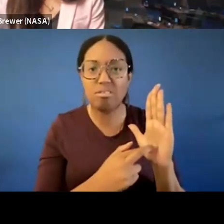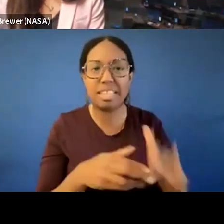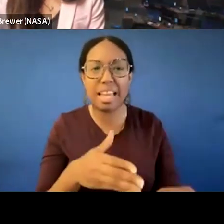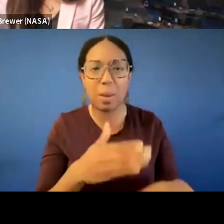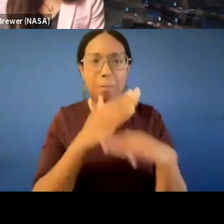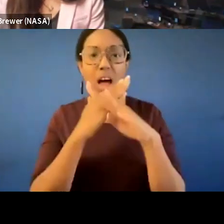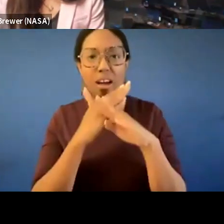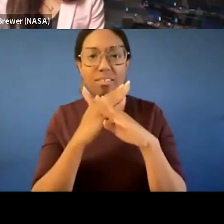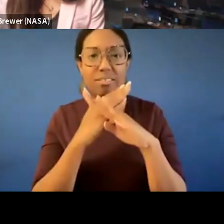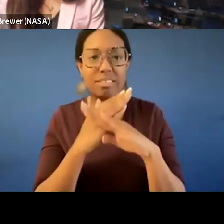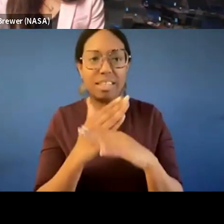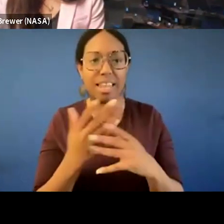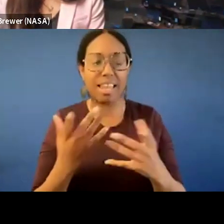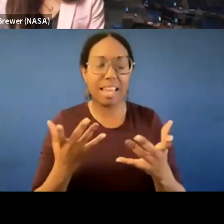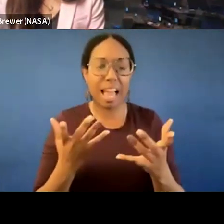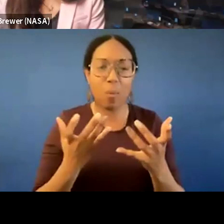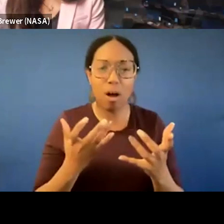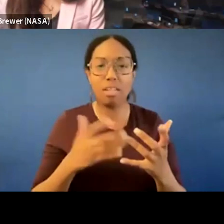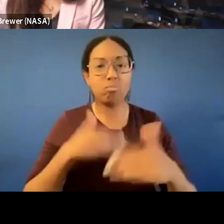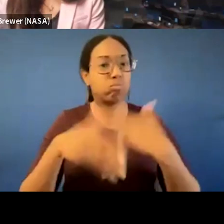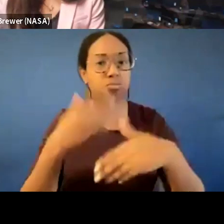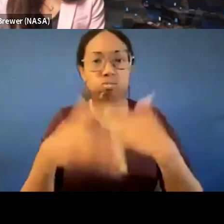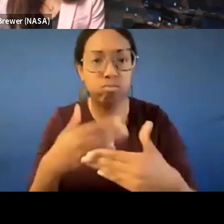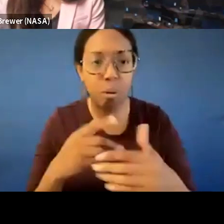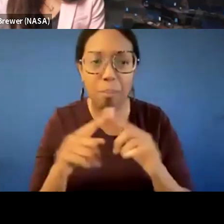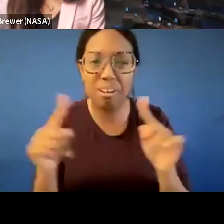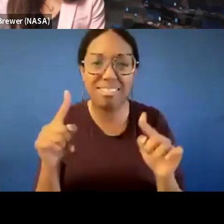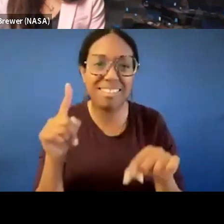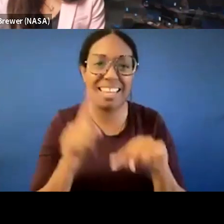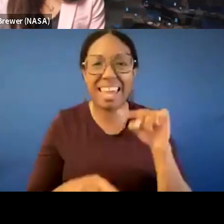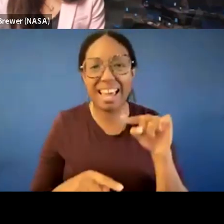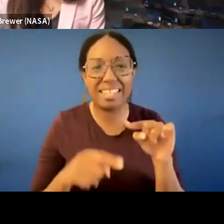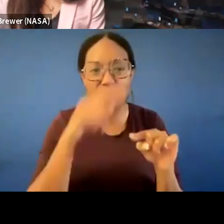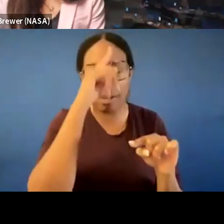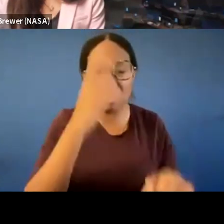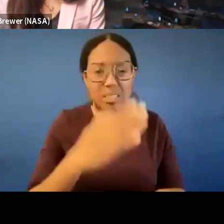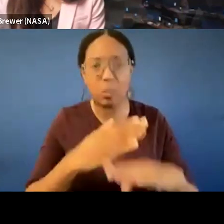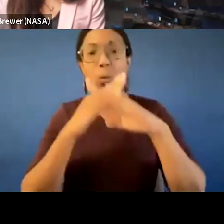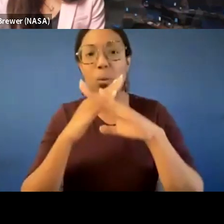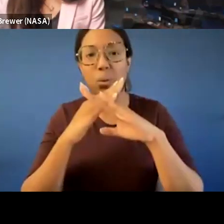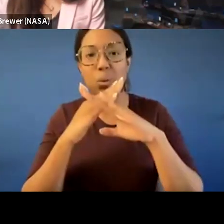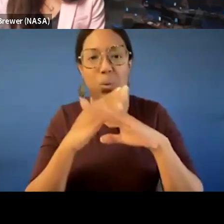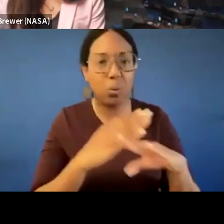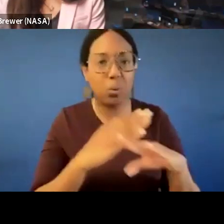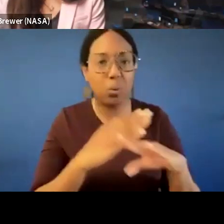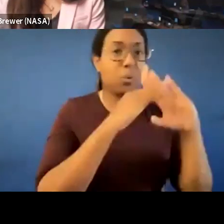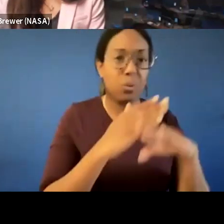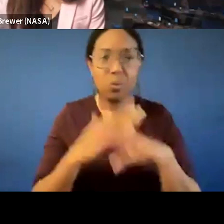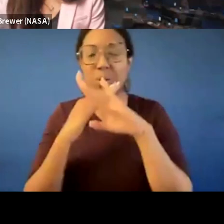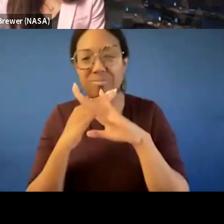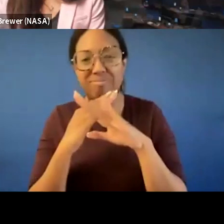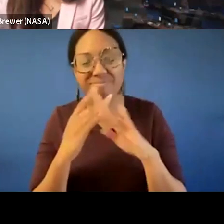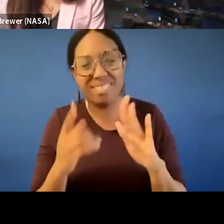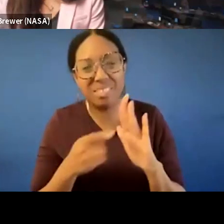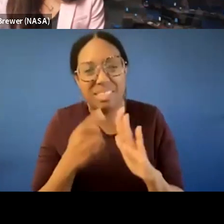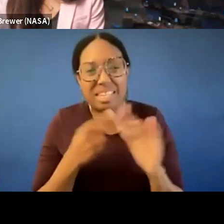slow down progress. We have to make sure that I have a board of governors that I report to, and we have to just sort of go through some of those, which is very important, right? Policy and